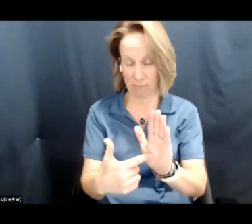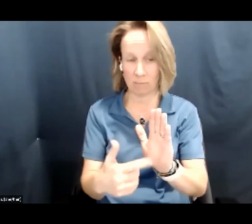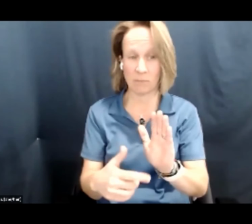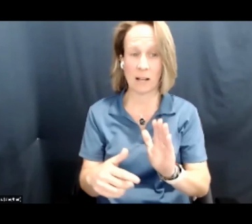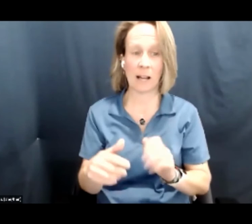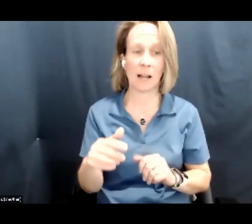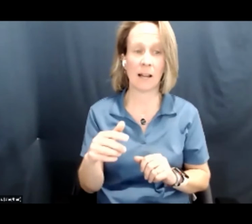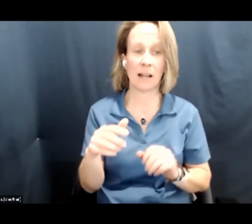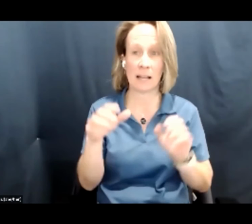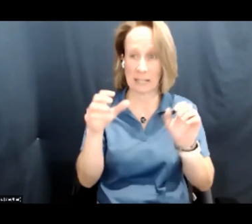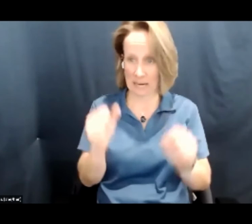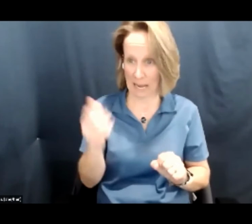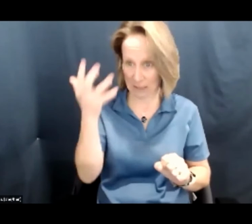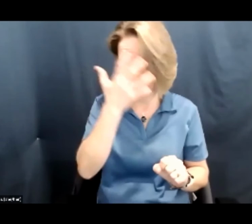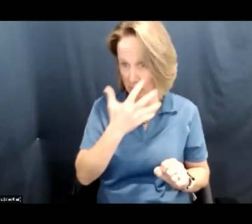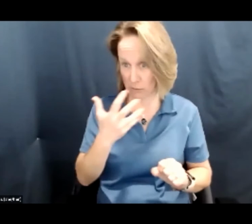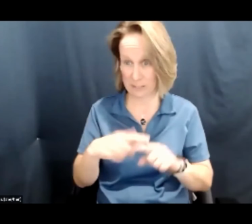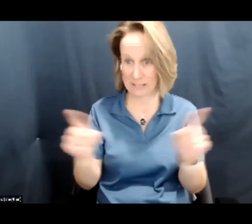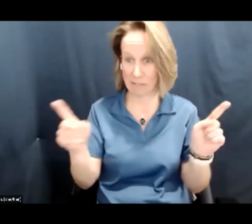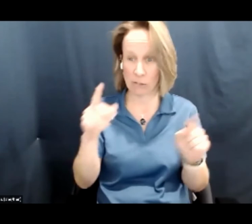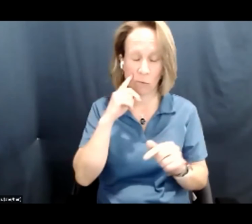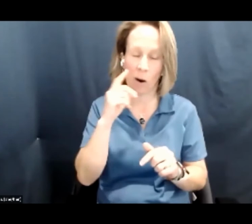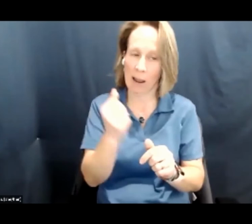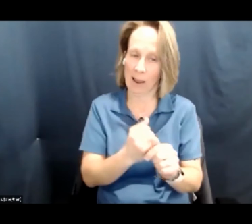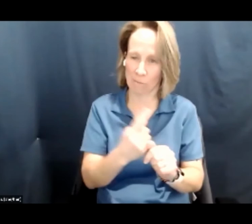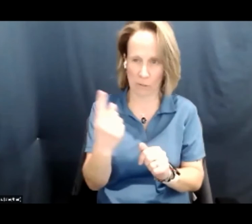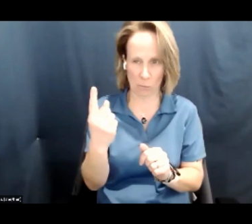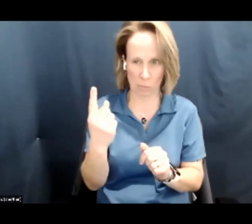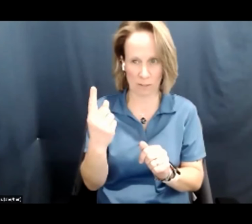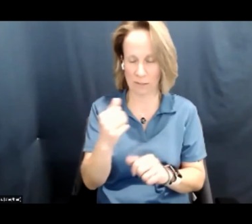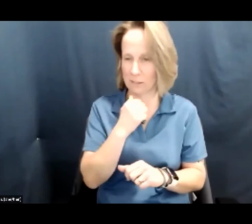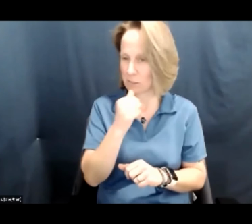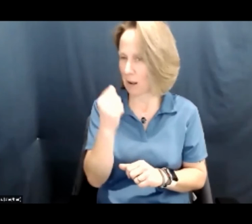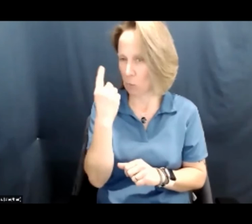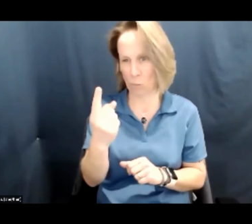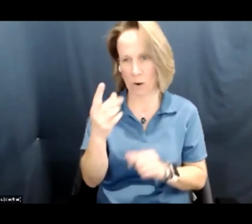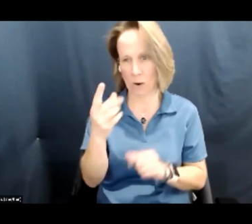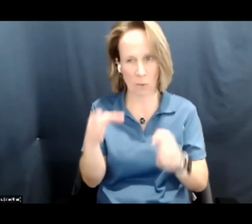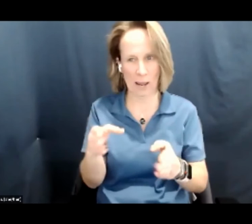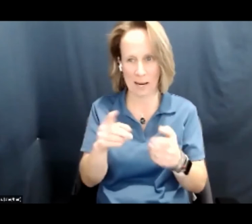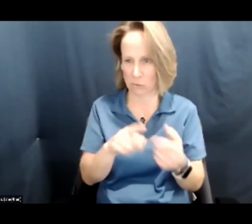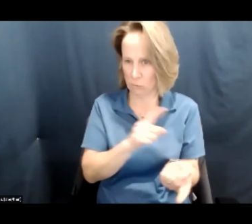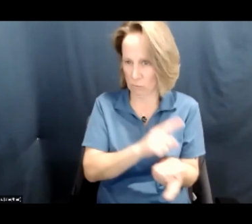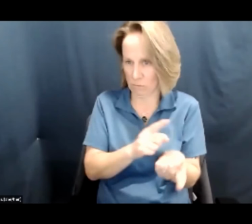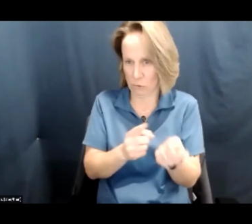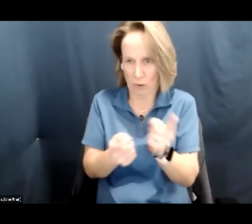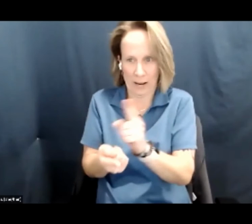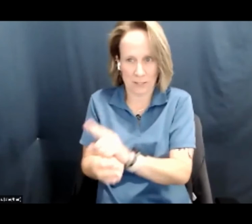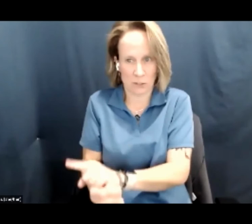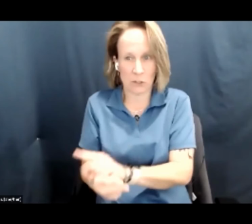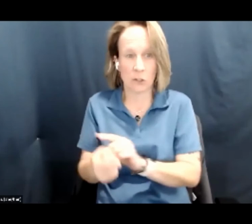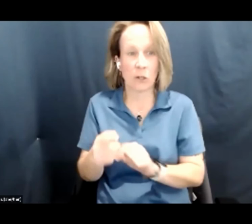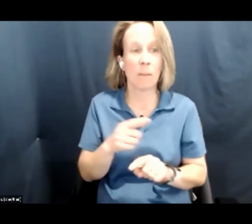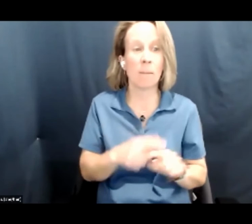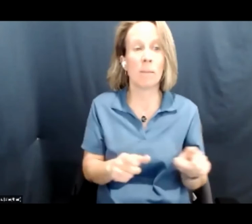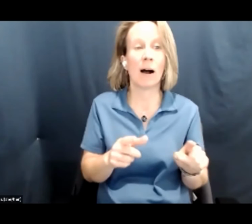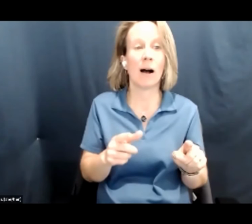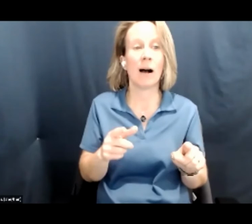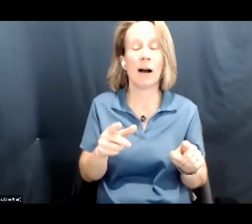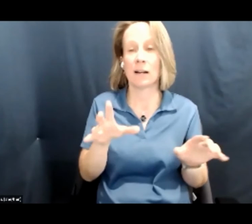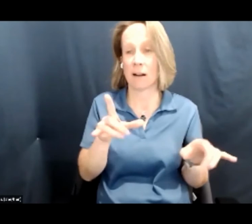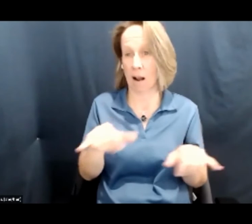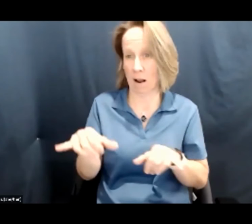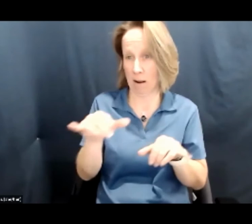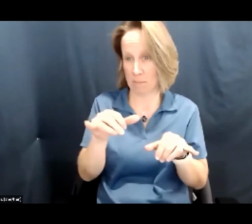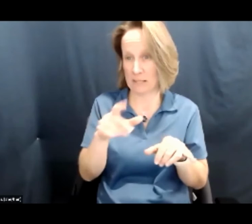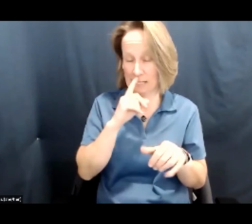for everyone, and there's no one way to transition, right? But some common areas that people will transition in are